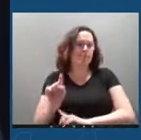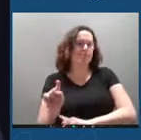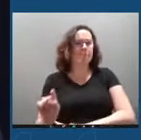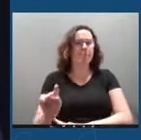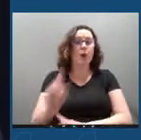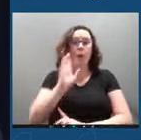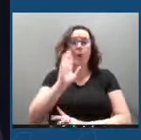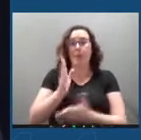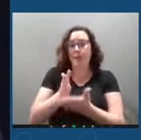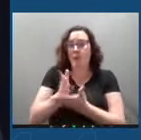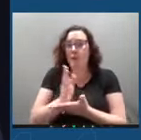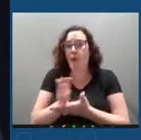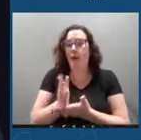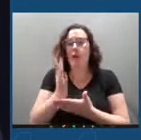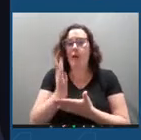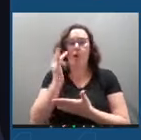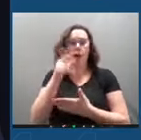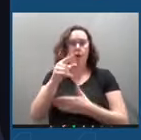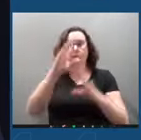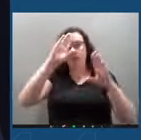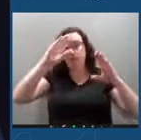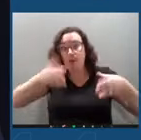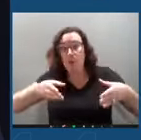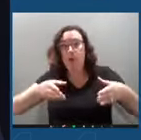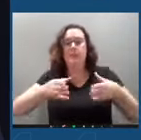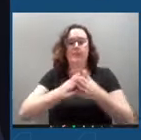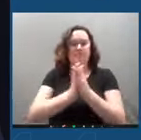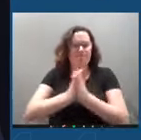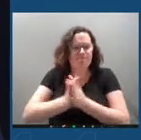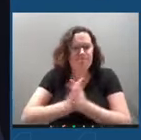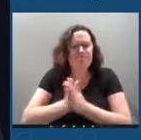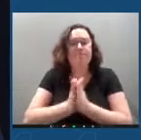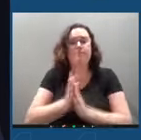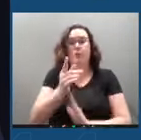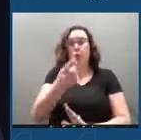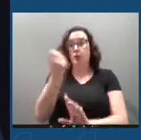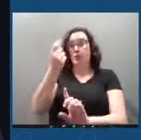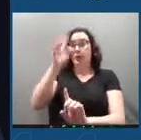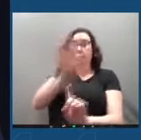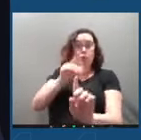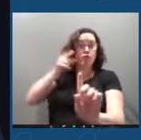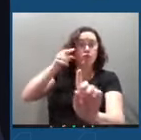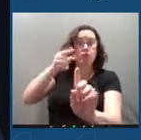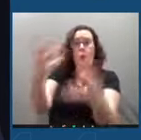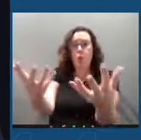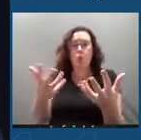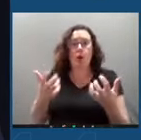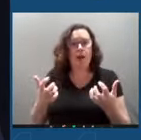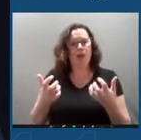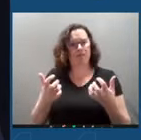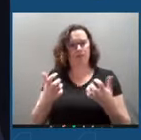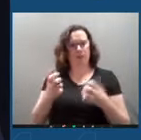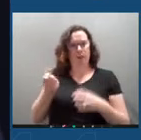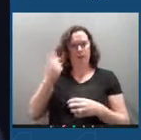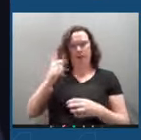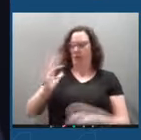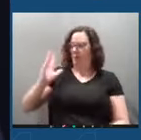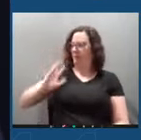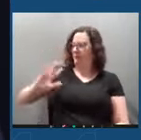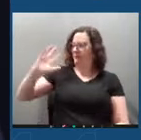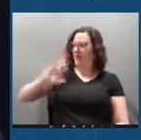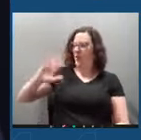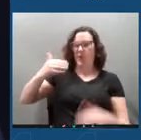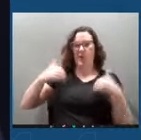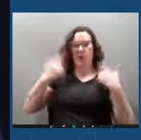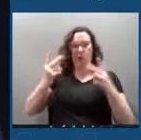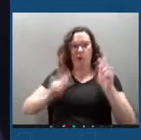are focused, you're driven, you understand what you want. I don't know if we've ever had a generation of young people